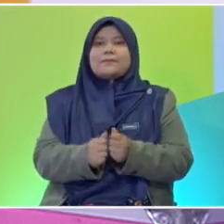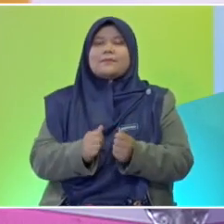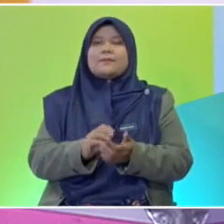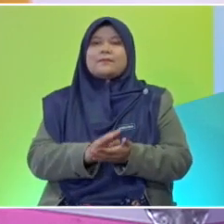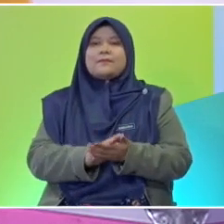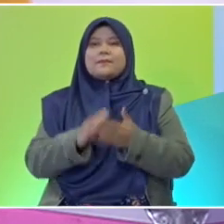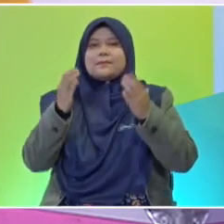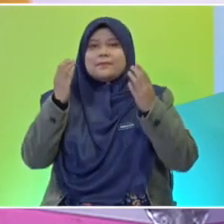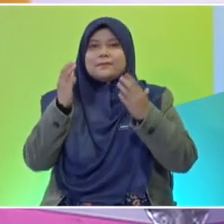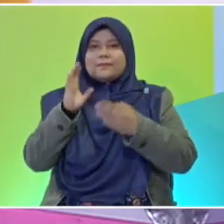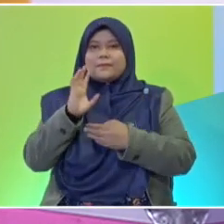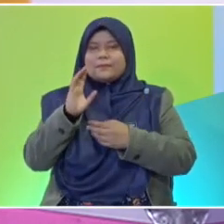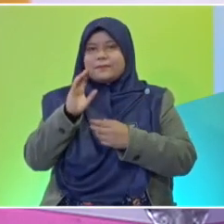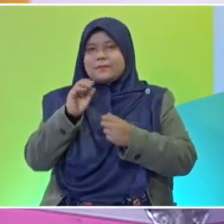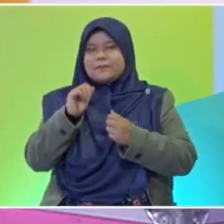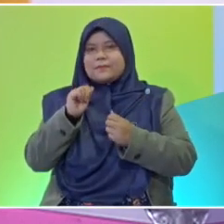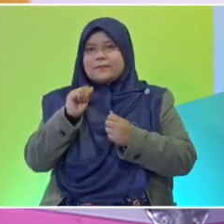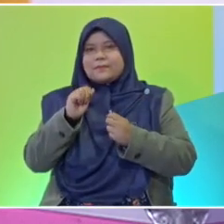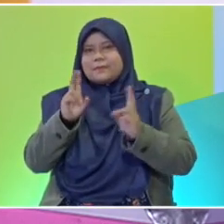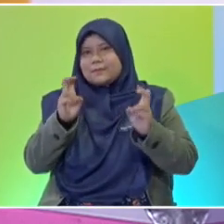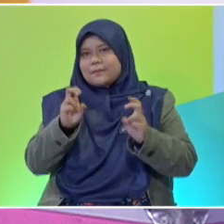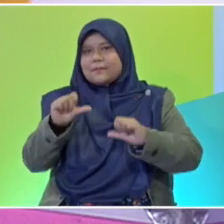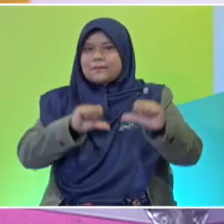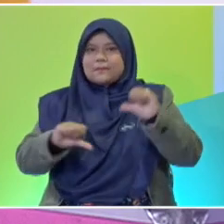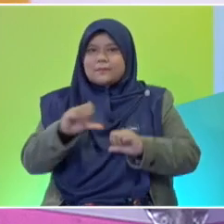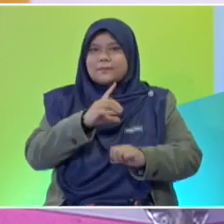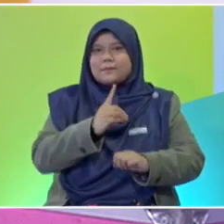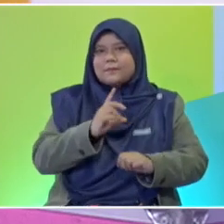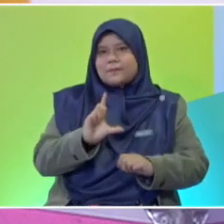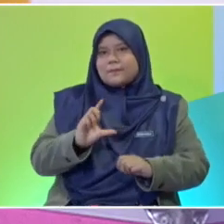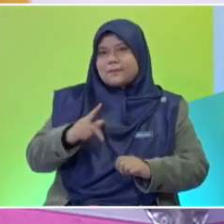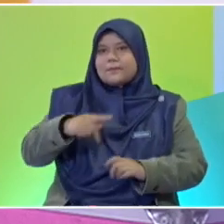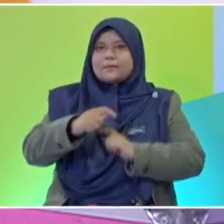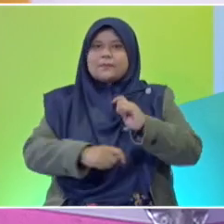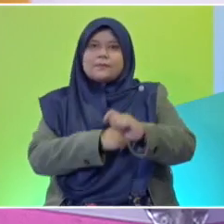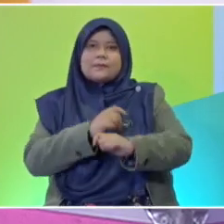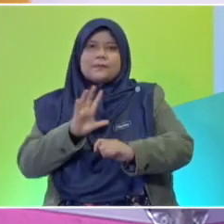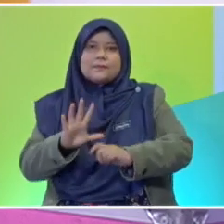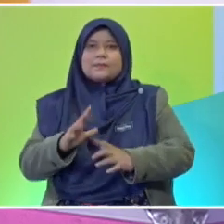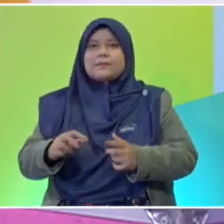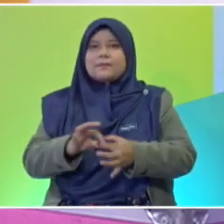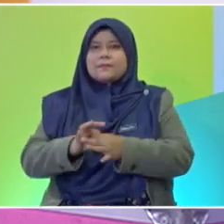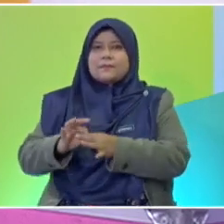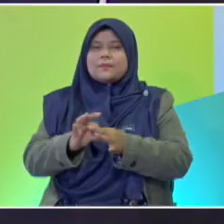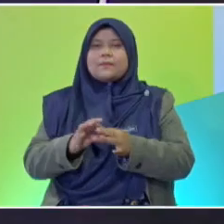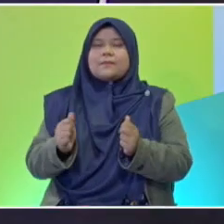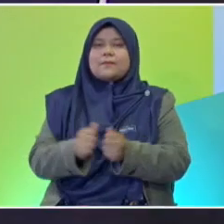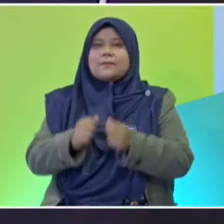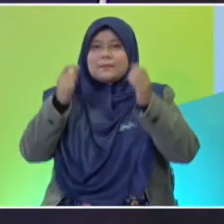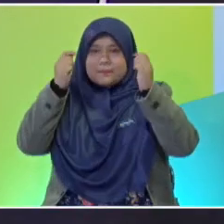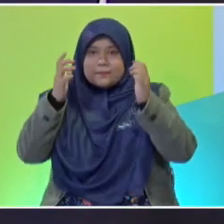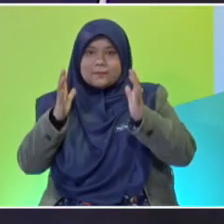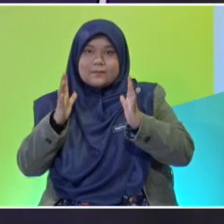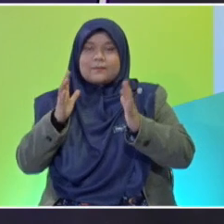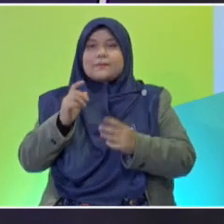today for our subject of Science DLP Tahun 5 together with Teacher Nina. Hi